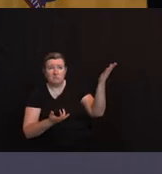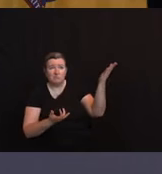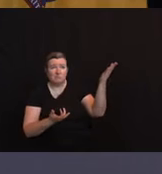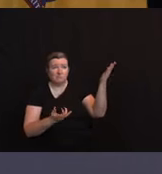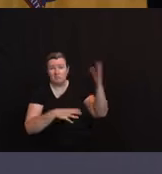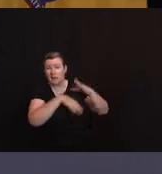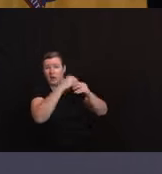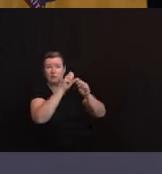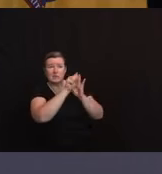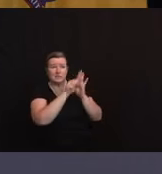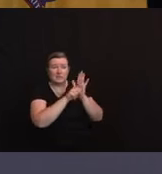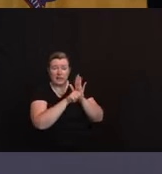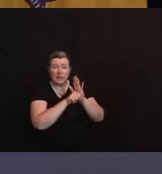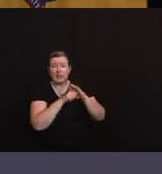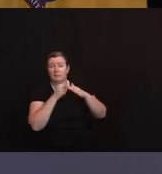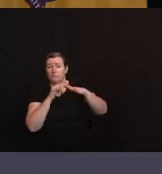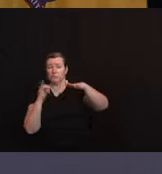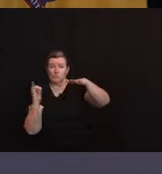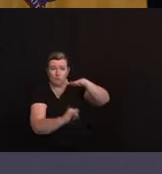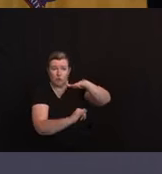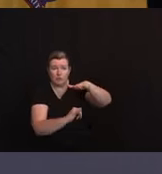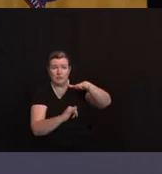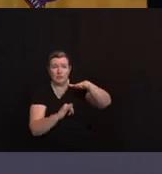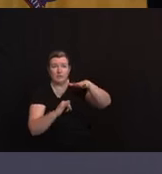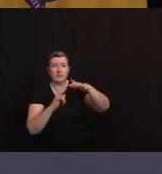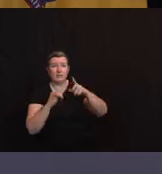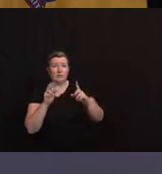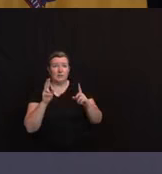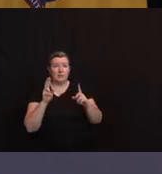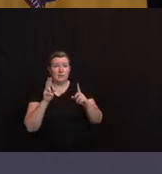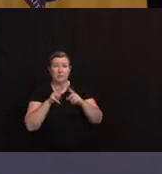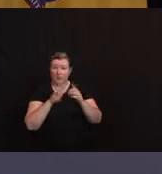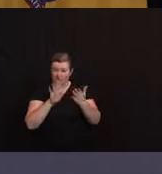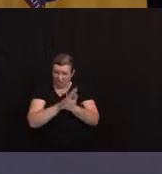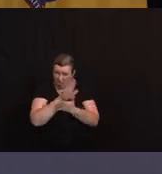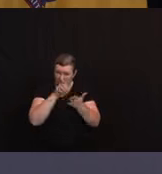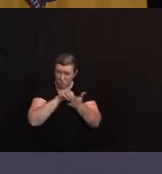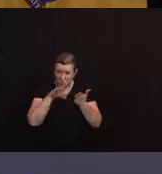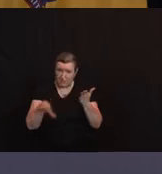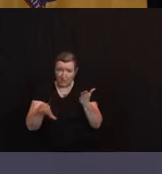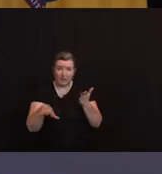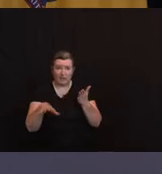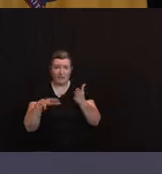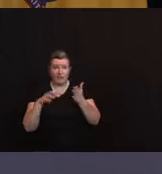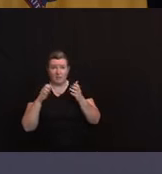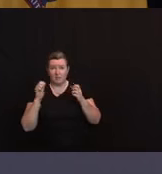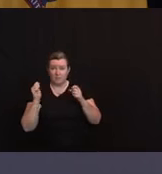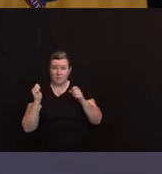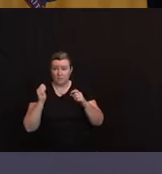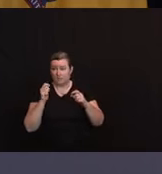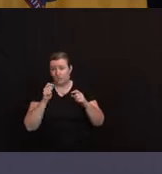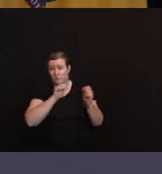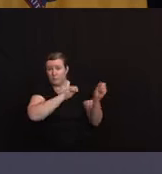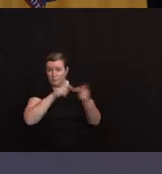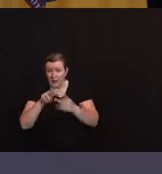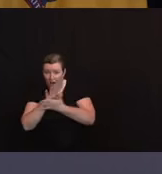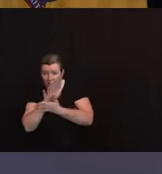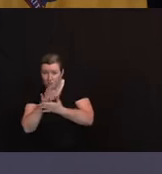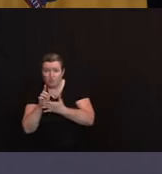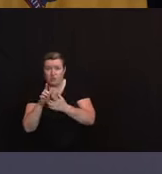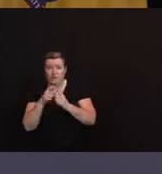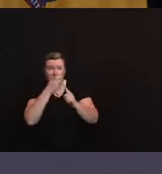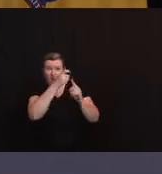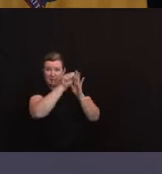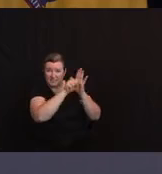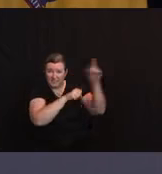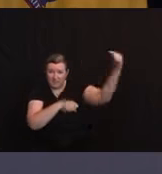apply to any college students returning to campus? What's being done to ensure that? It's also been now more than a week that daily hospitalization numbers have been missing data